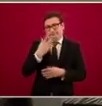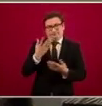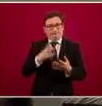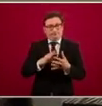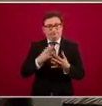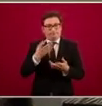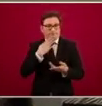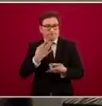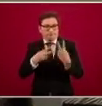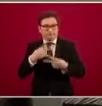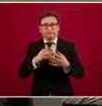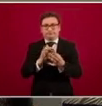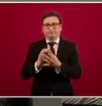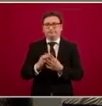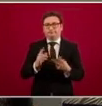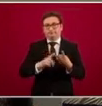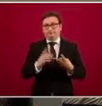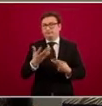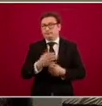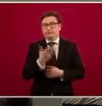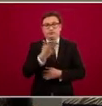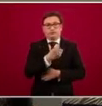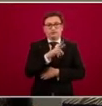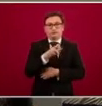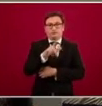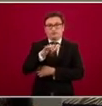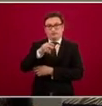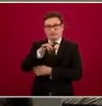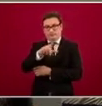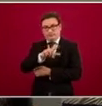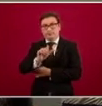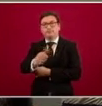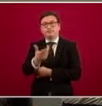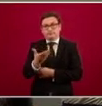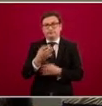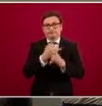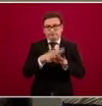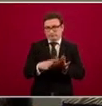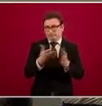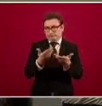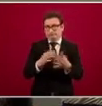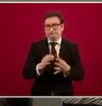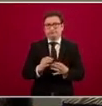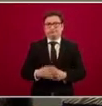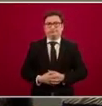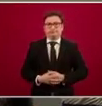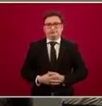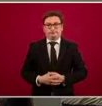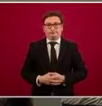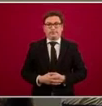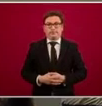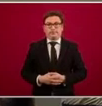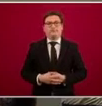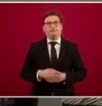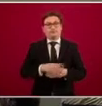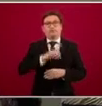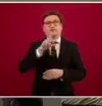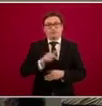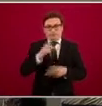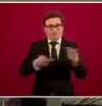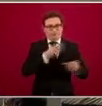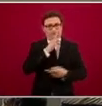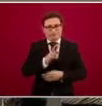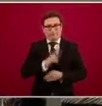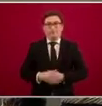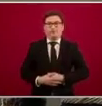them, how to use them, etc. So Dr. Alomia, please will you begin with the daily